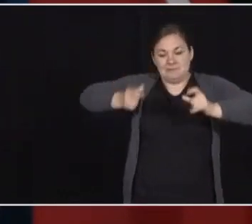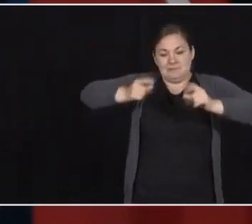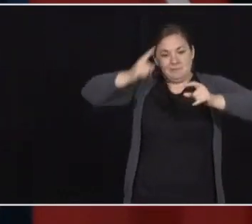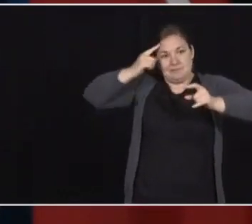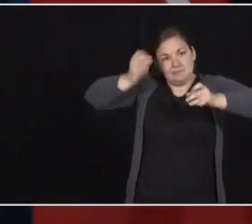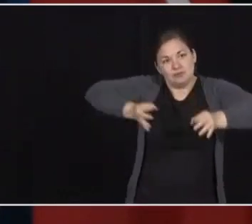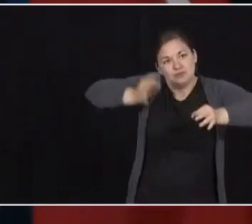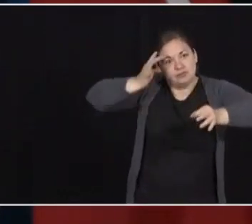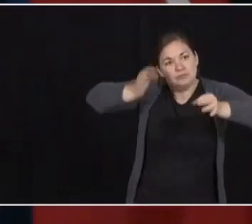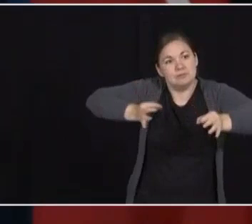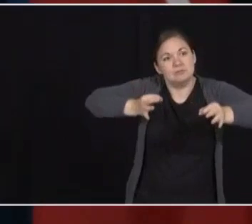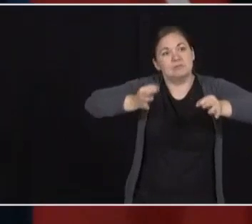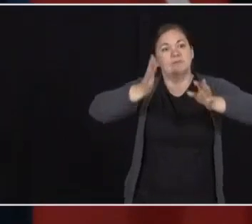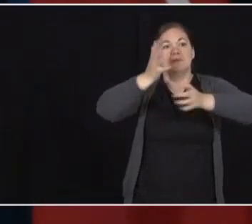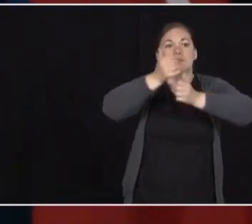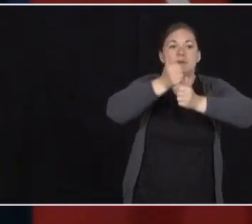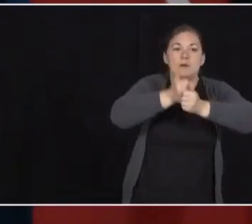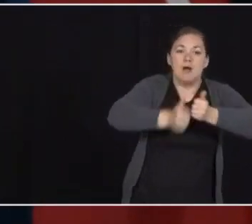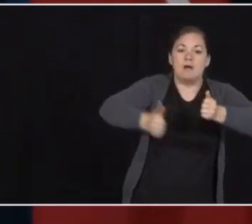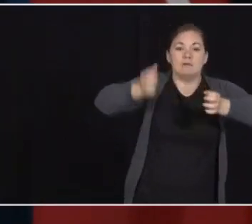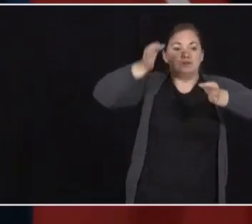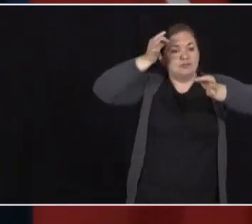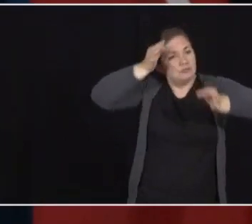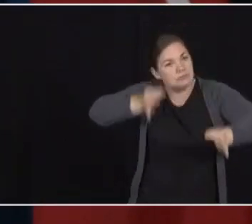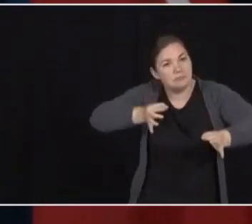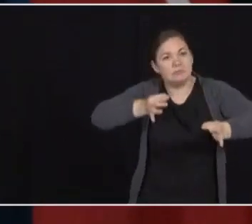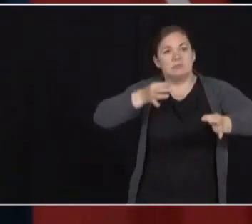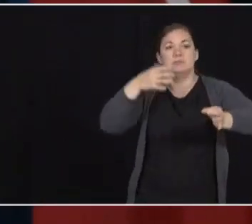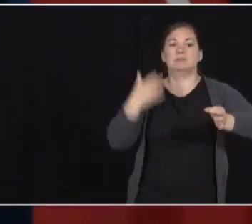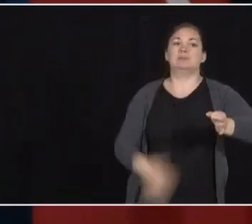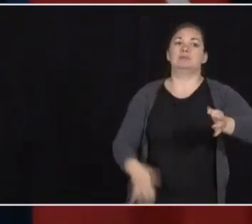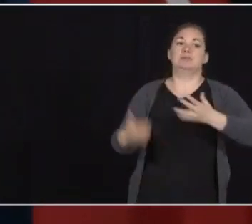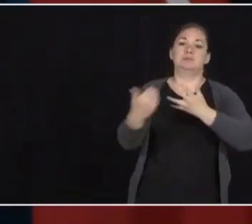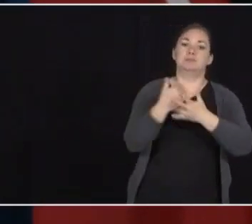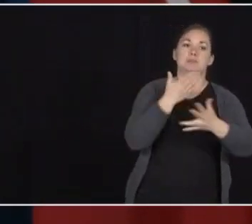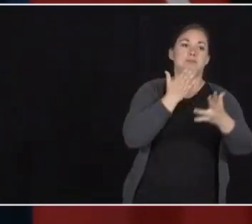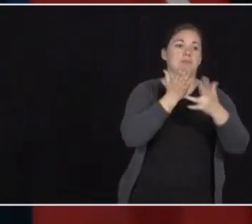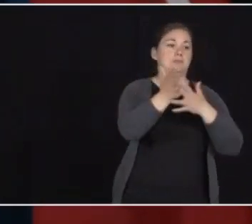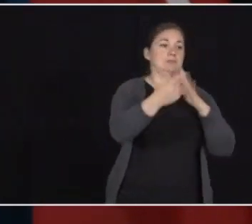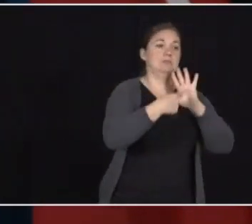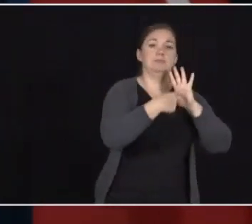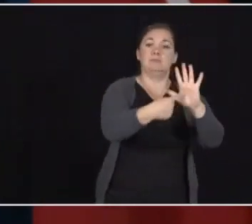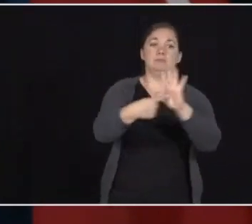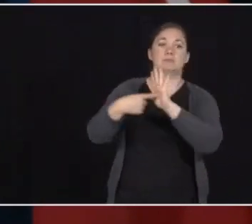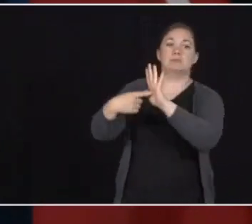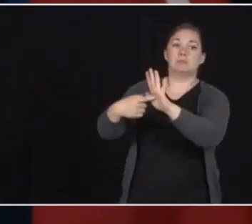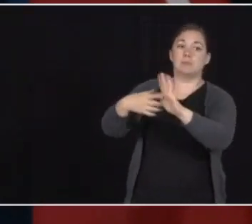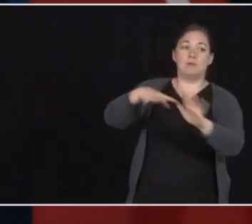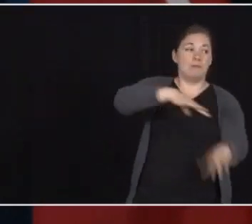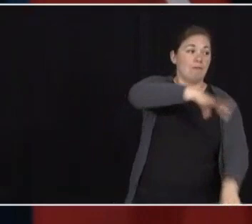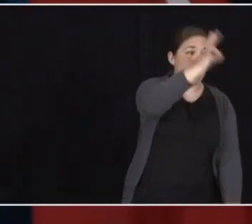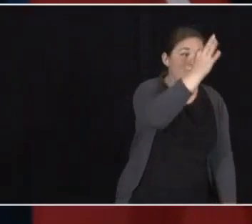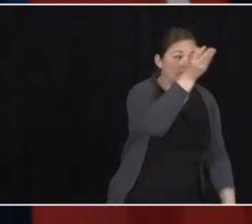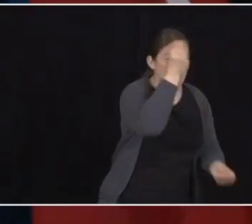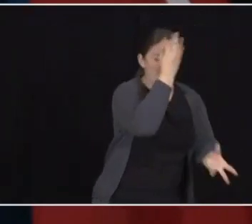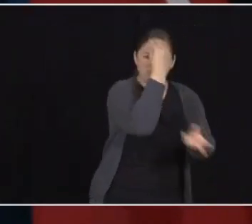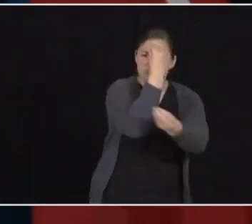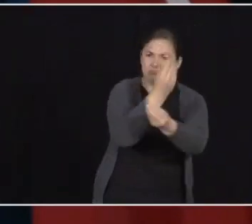And every decision we've made, Robert's been transparent. As I've always said, as soon as I find something out, I'm standing here the next